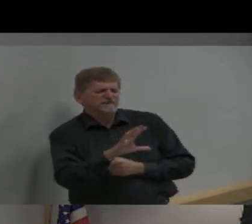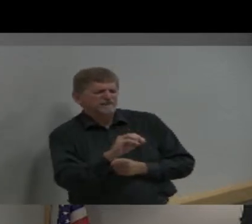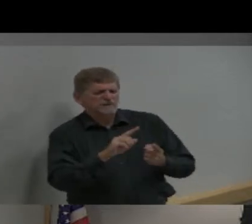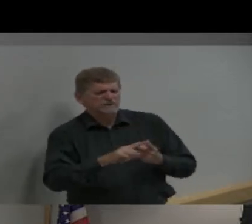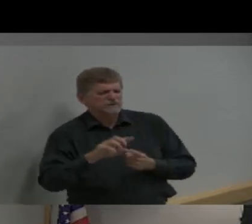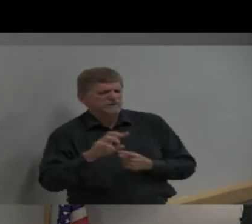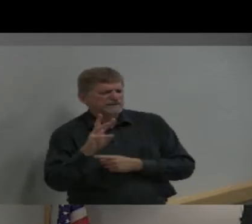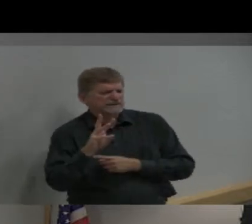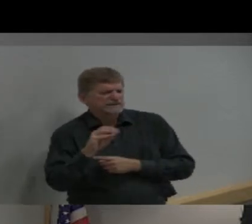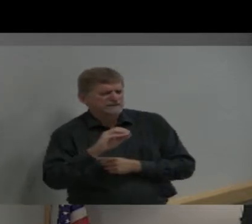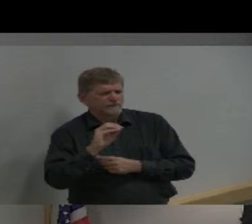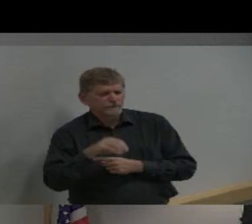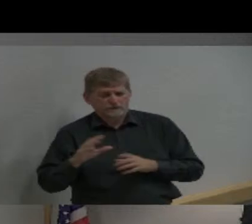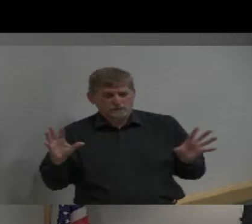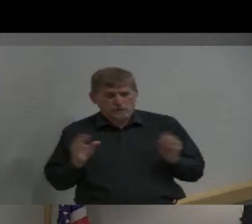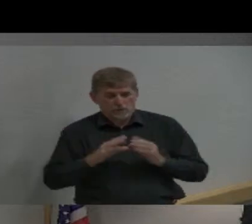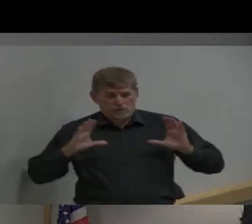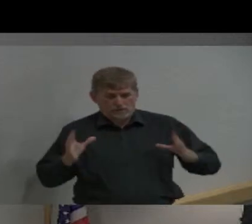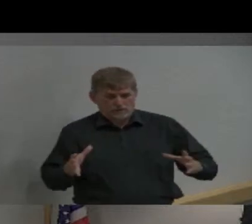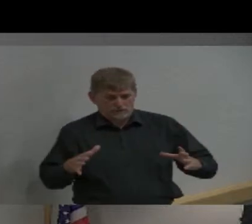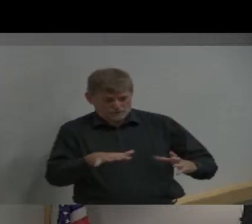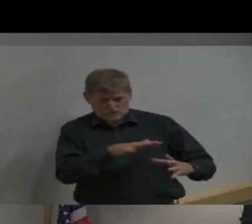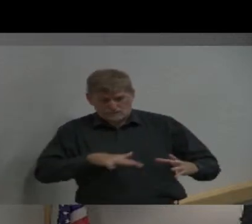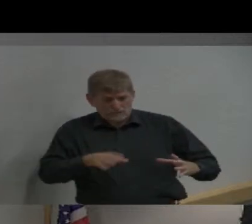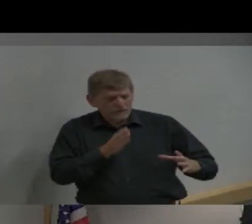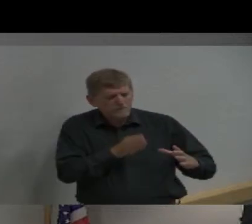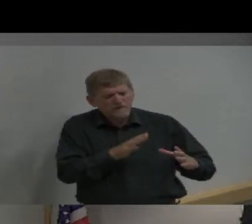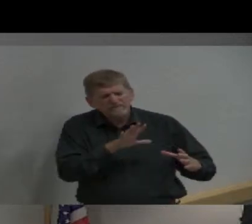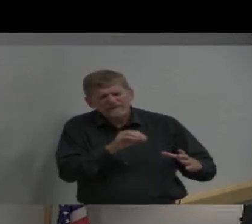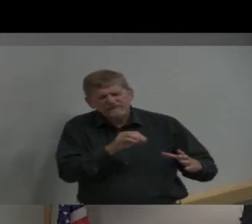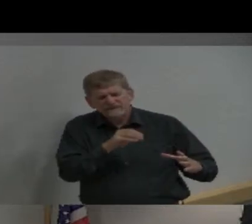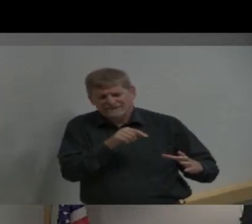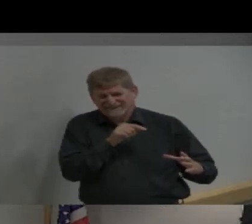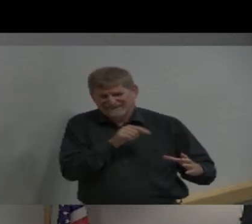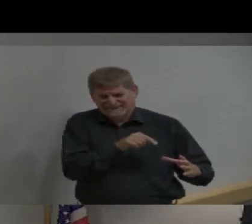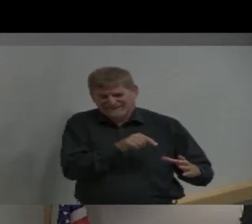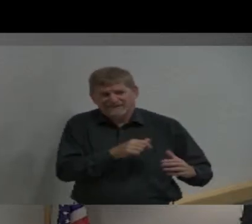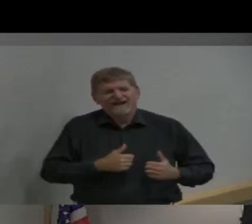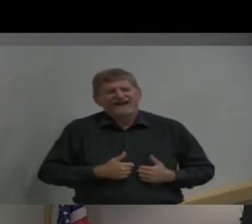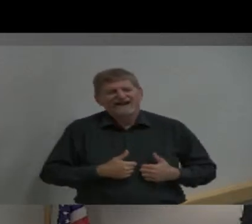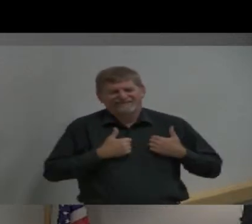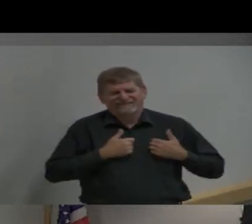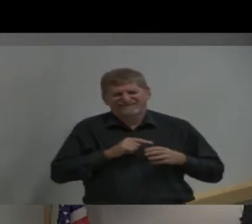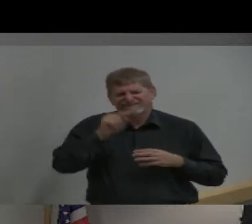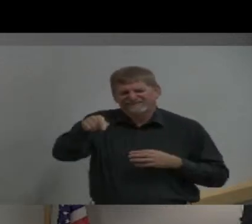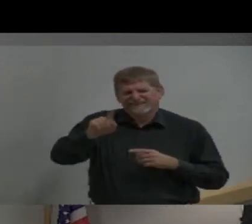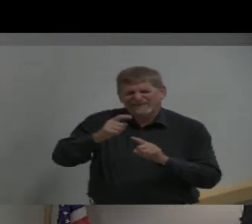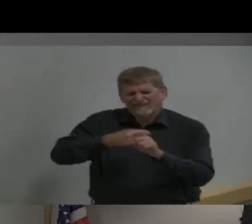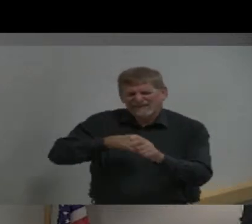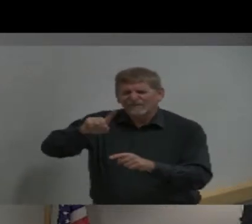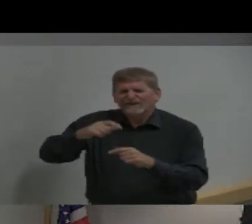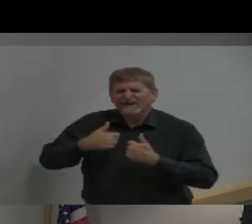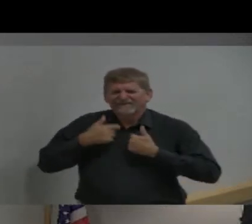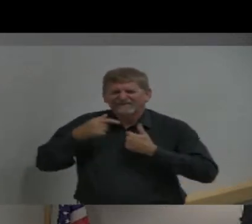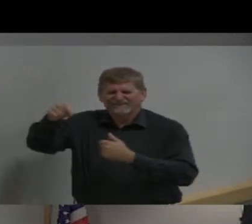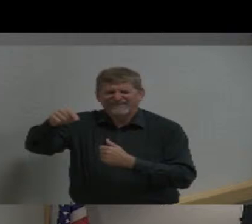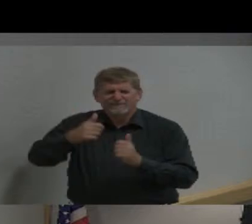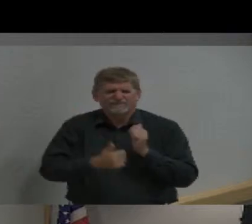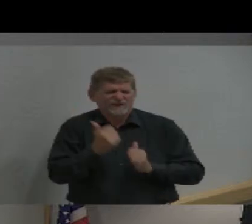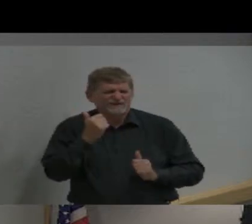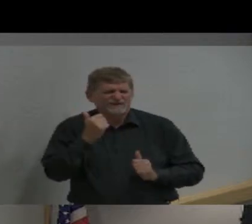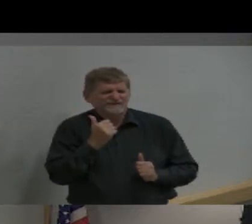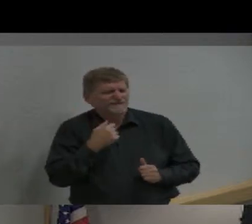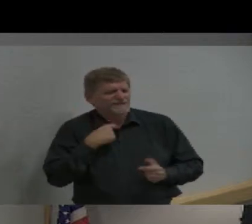from congregate living situations or in association with the membership. And that we're seeing not